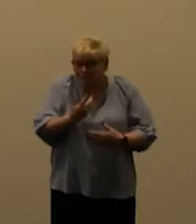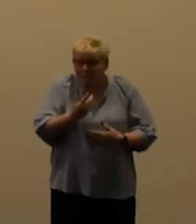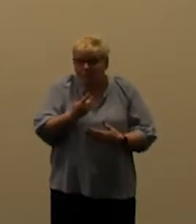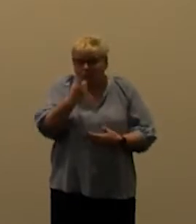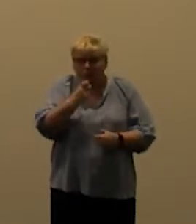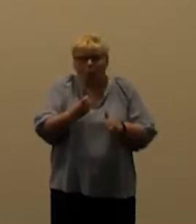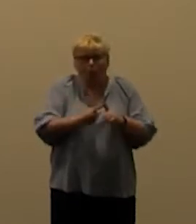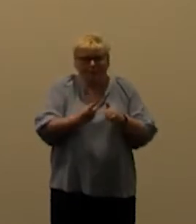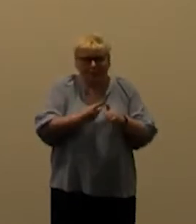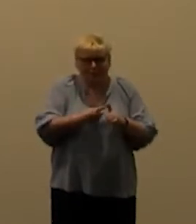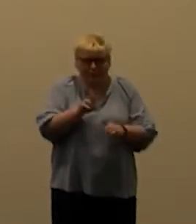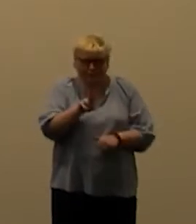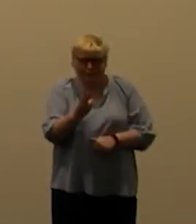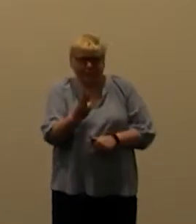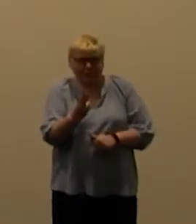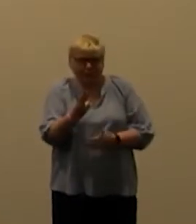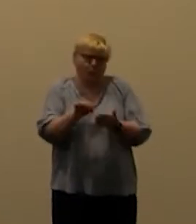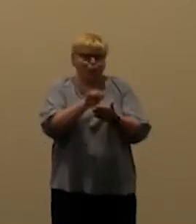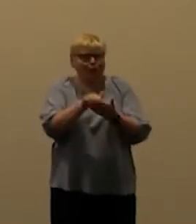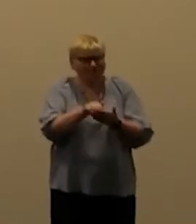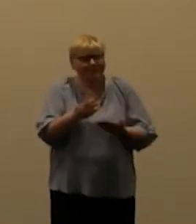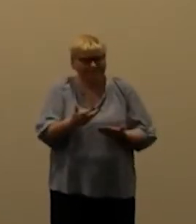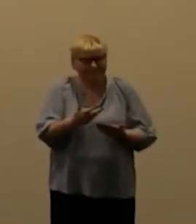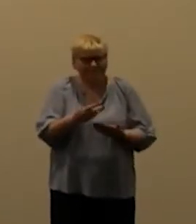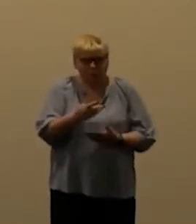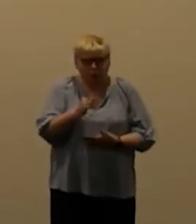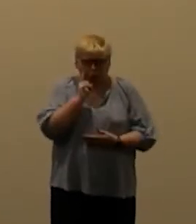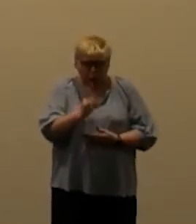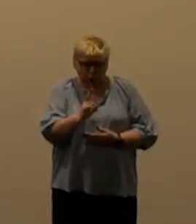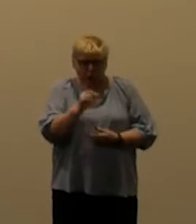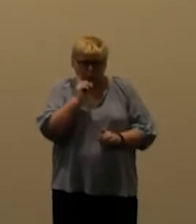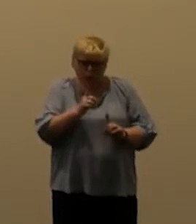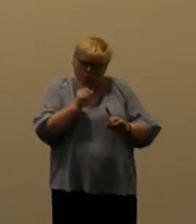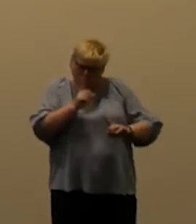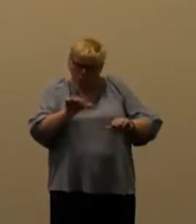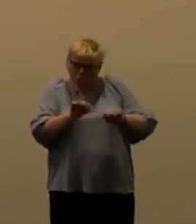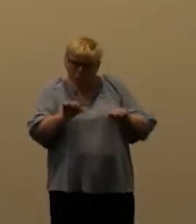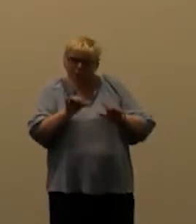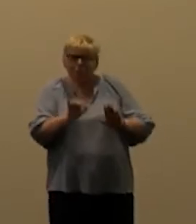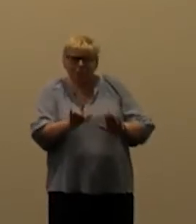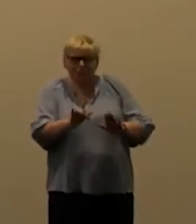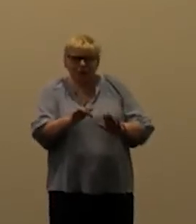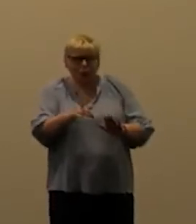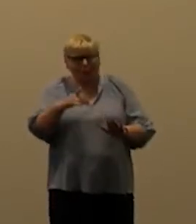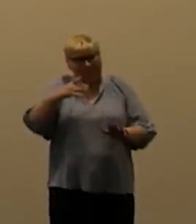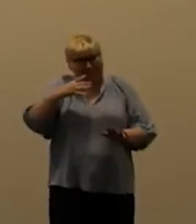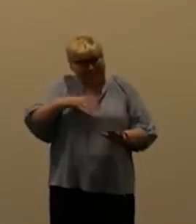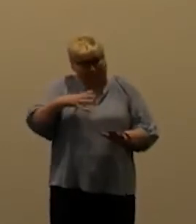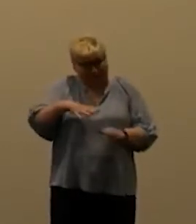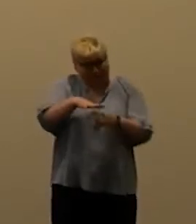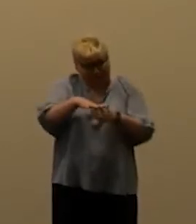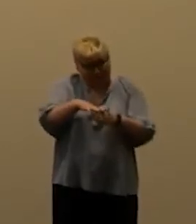have that automatically corrected. Now the reason, so it can look at the desired state and basically just overwrite the changes. So our desired state is always taking